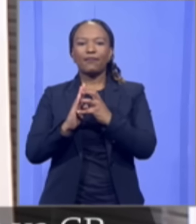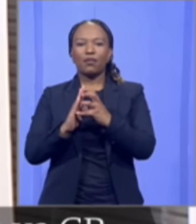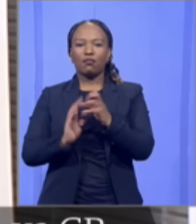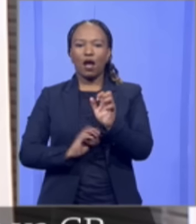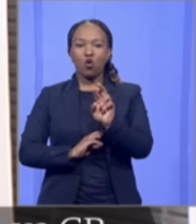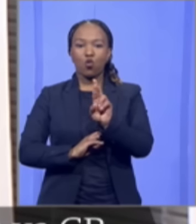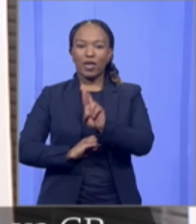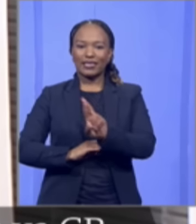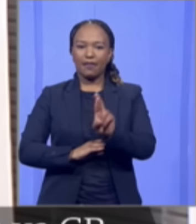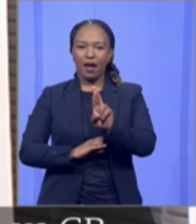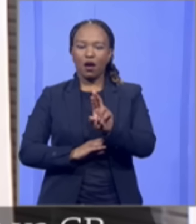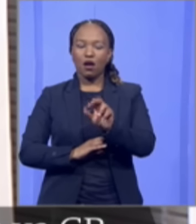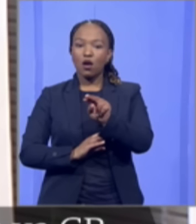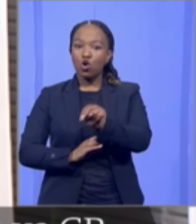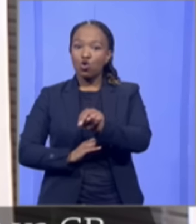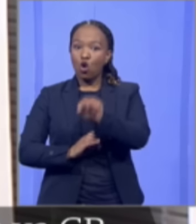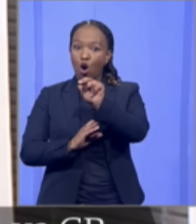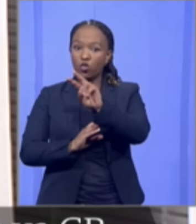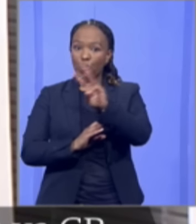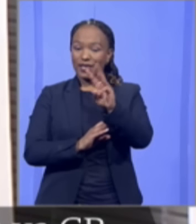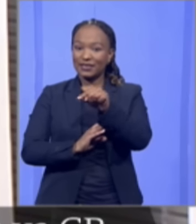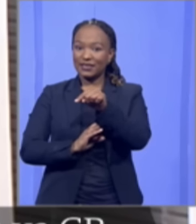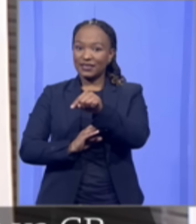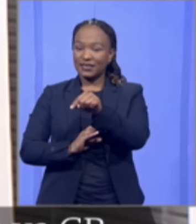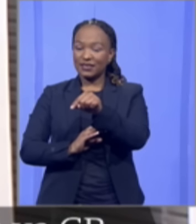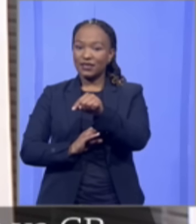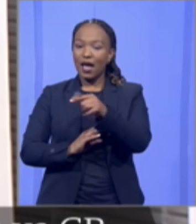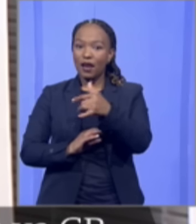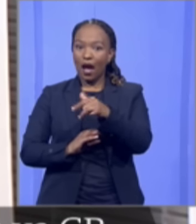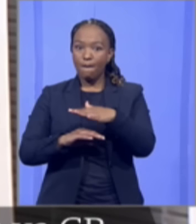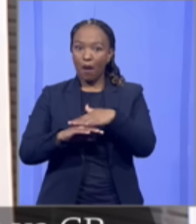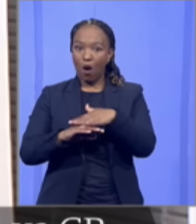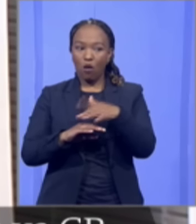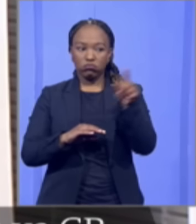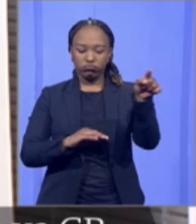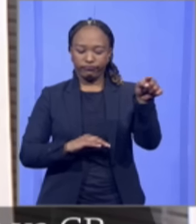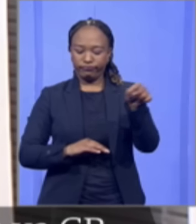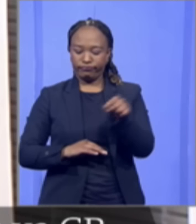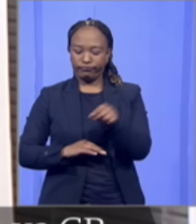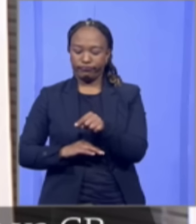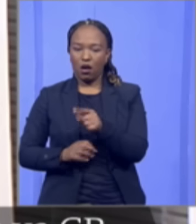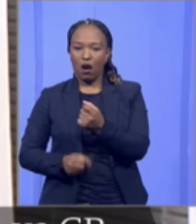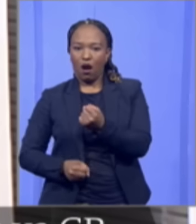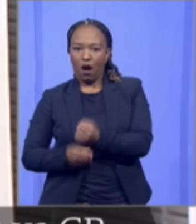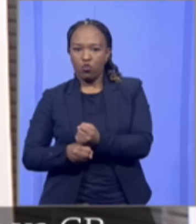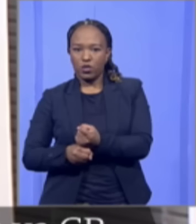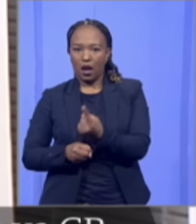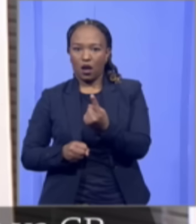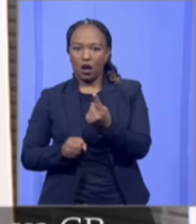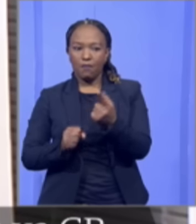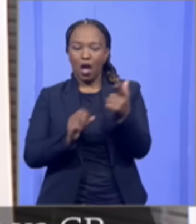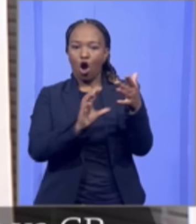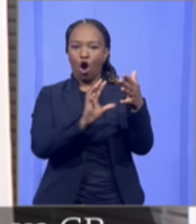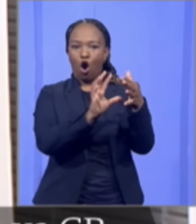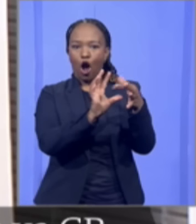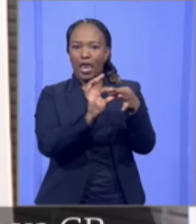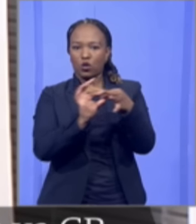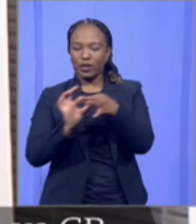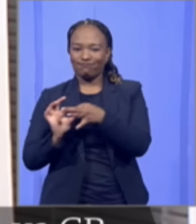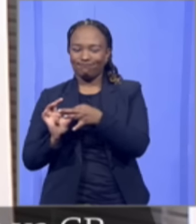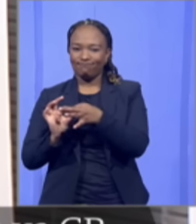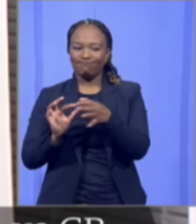be in northwest, but is growing towards Gauteng, and you must connect the transport mode. We are